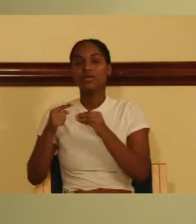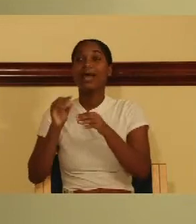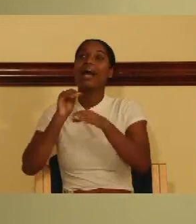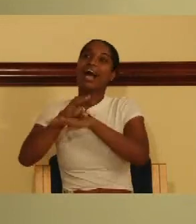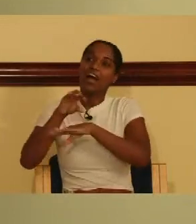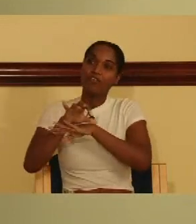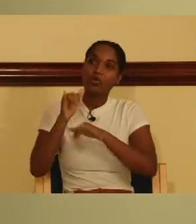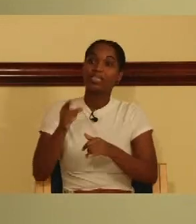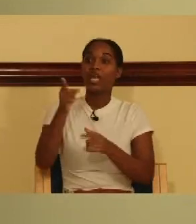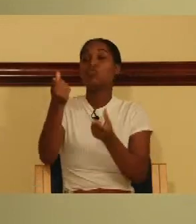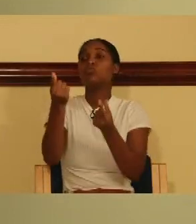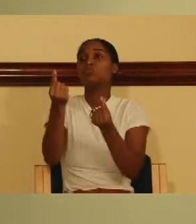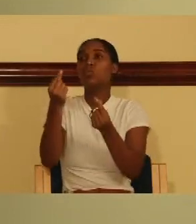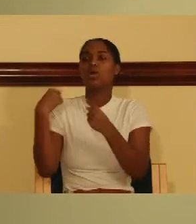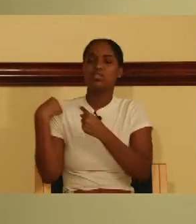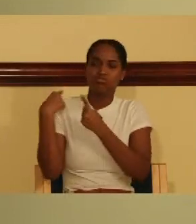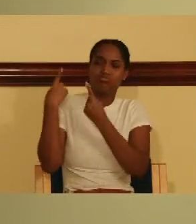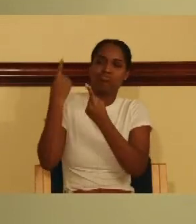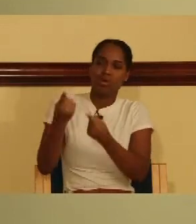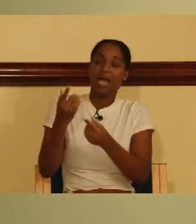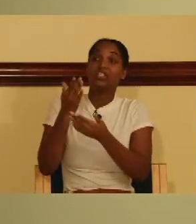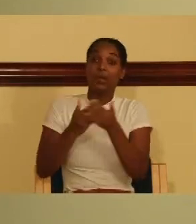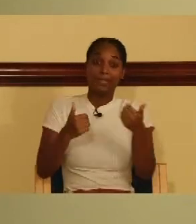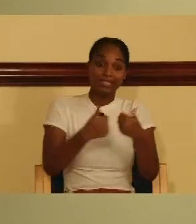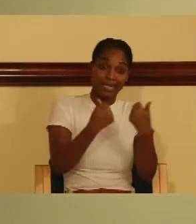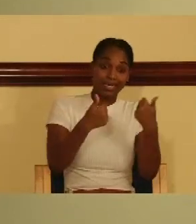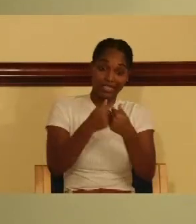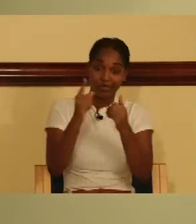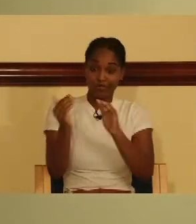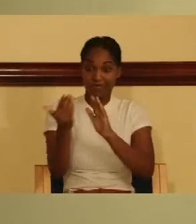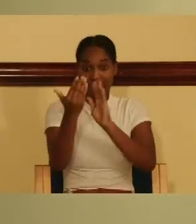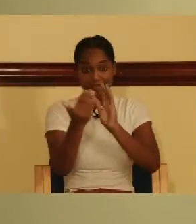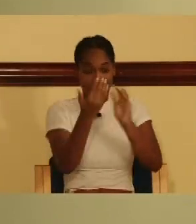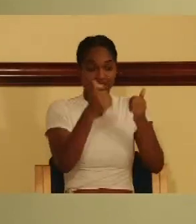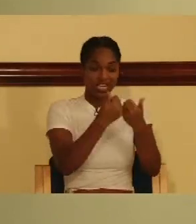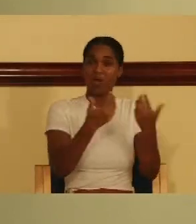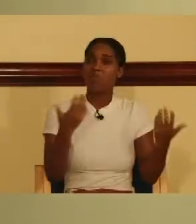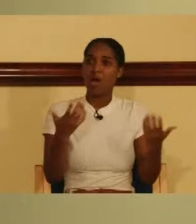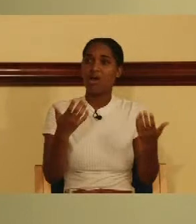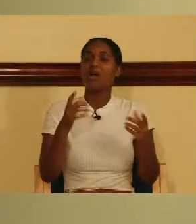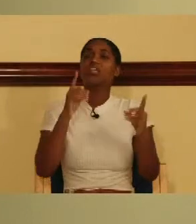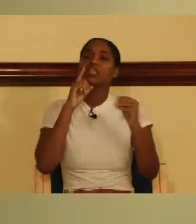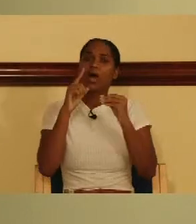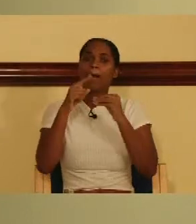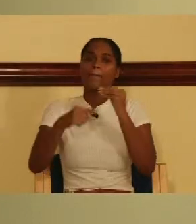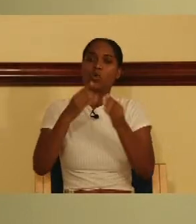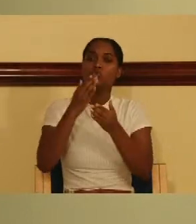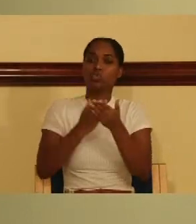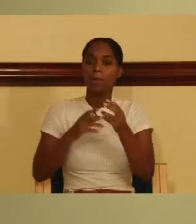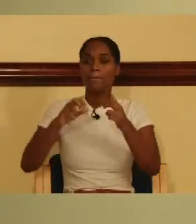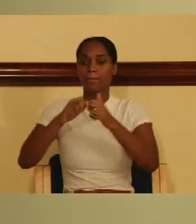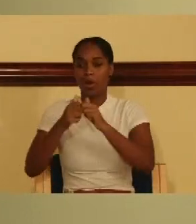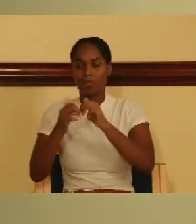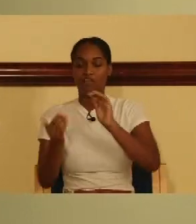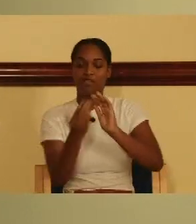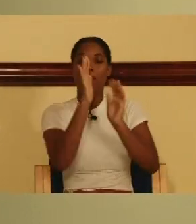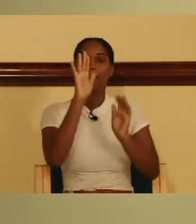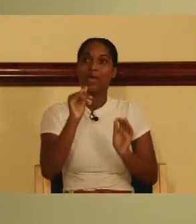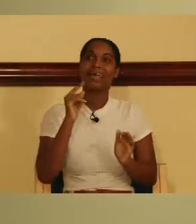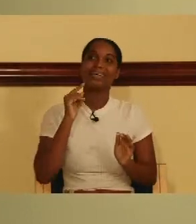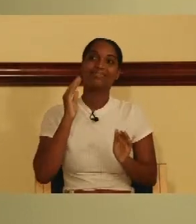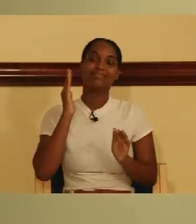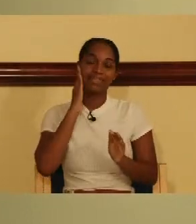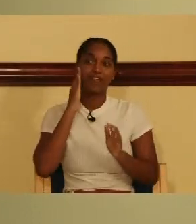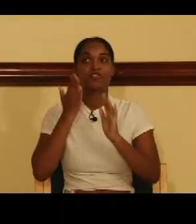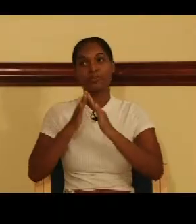advocacy that you've been doing over the years and some of the challenges you faced, speaking up about some of the issues being faced by the deaf